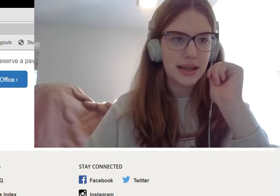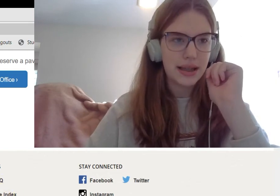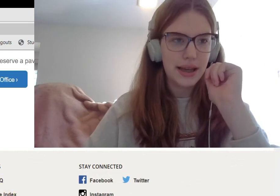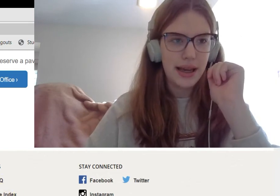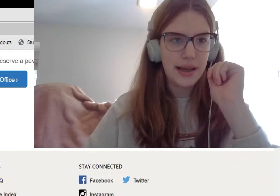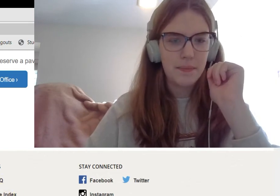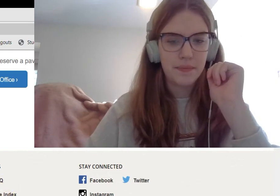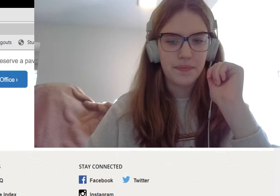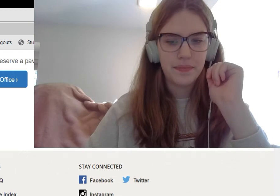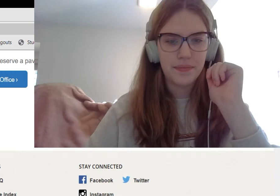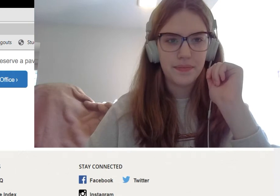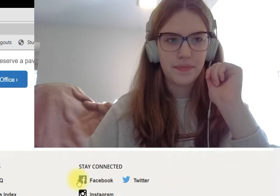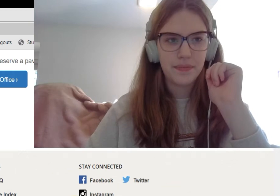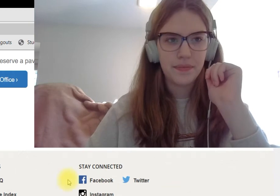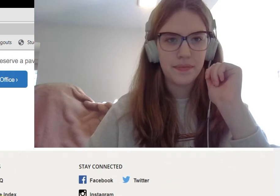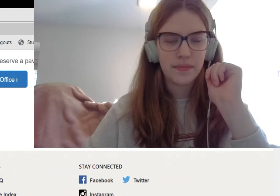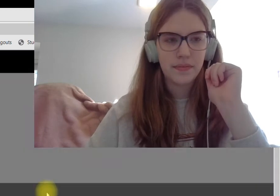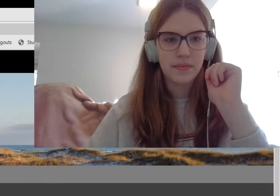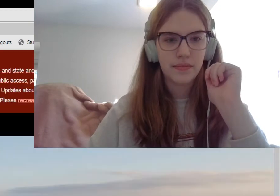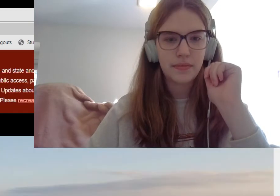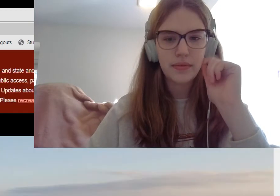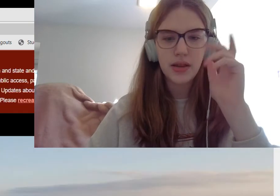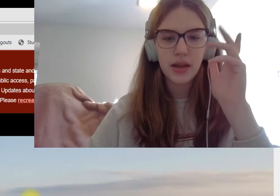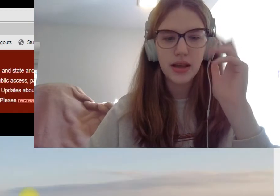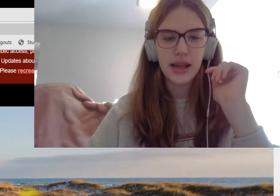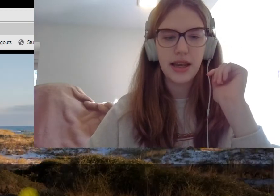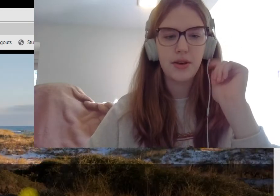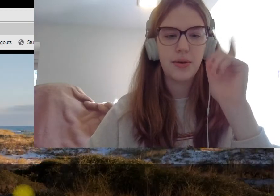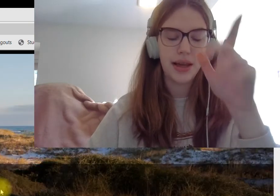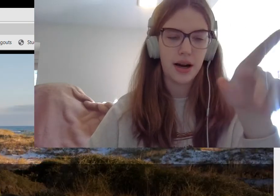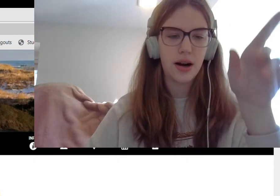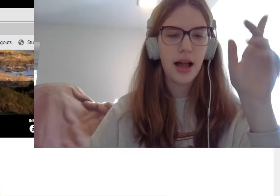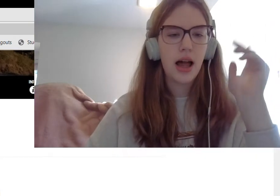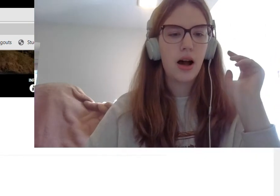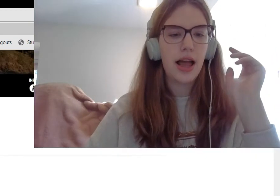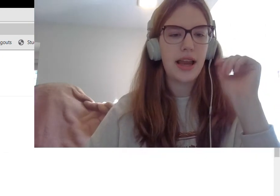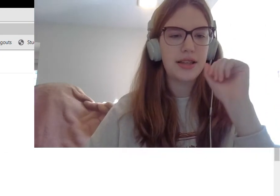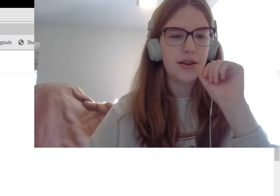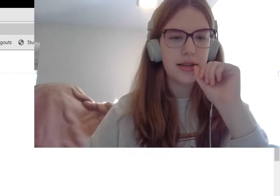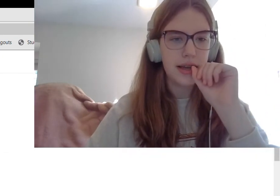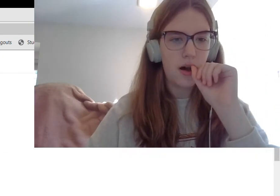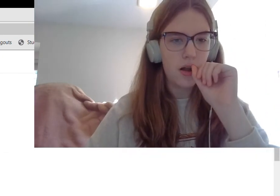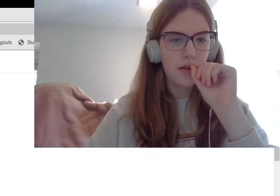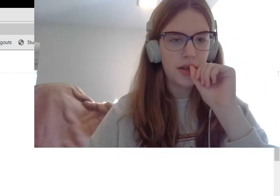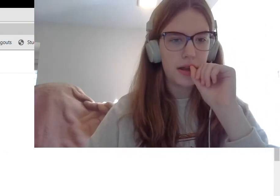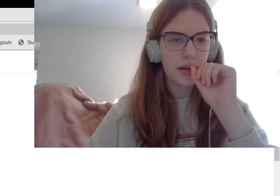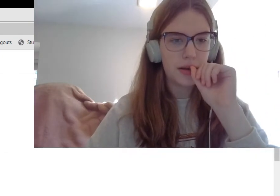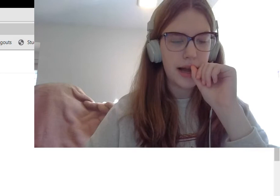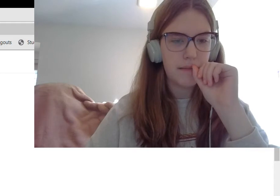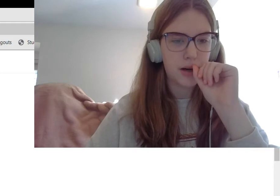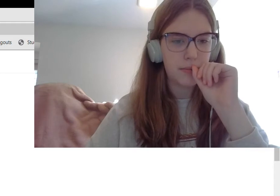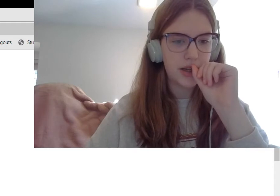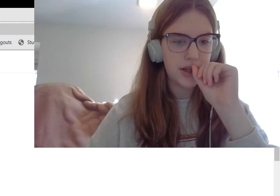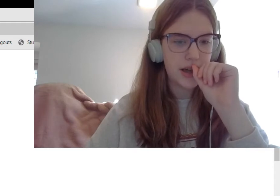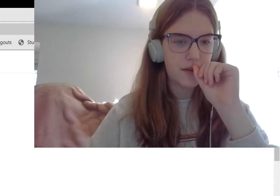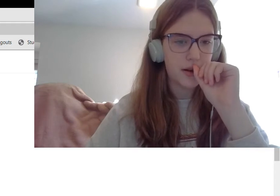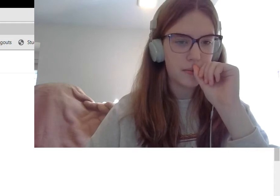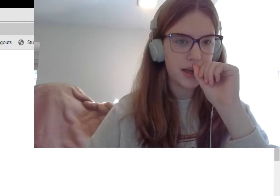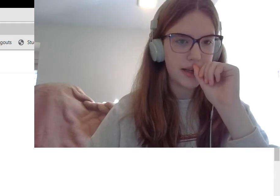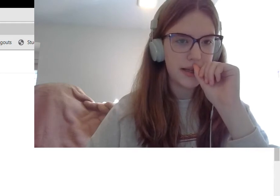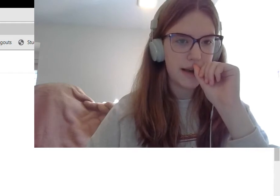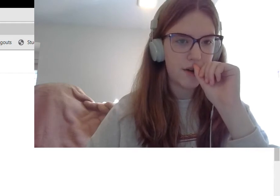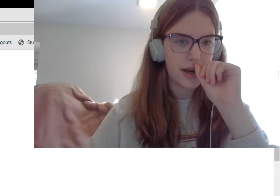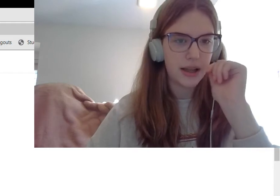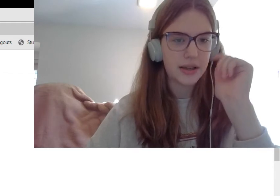basically take you here. And as you can see, all the kind of purplish stuff